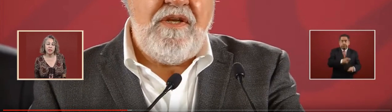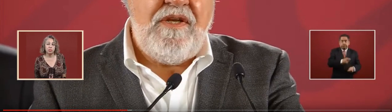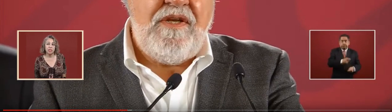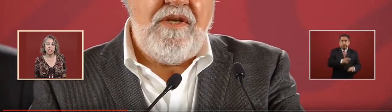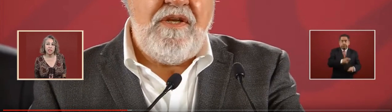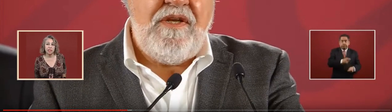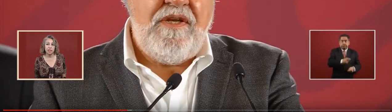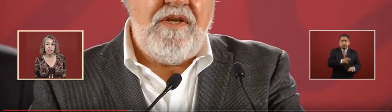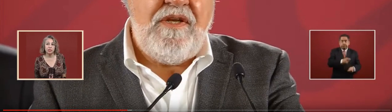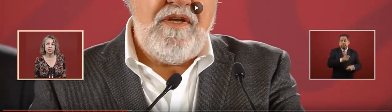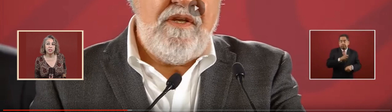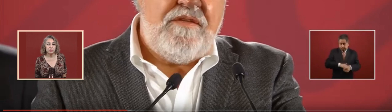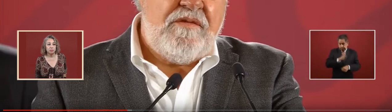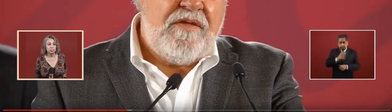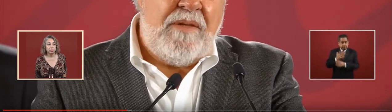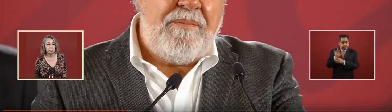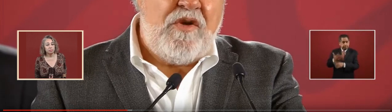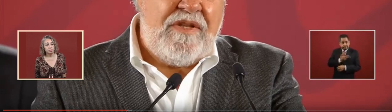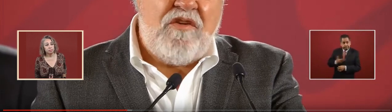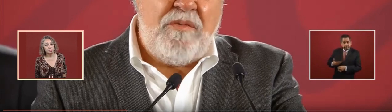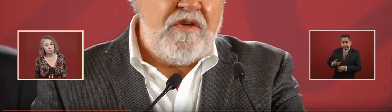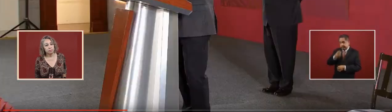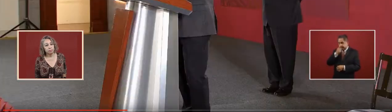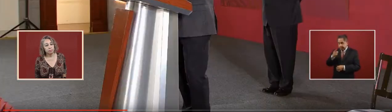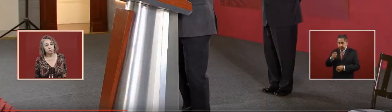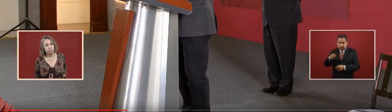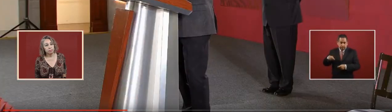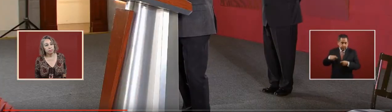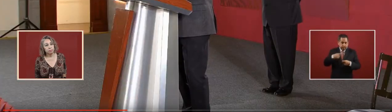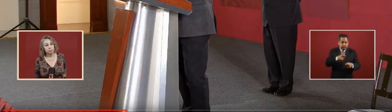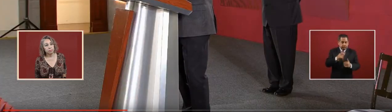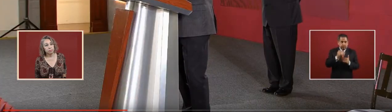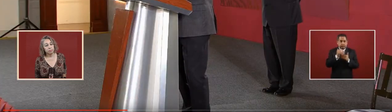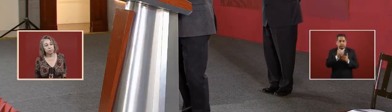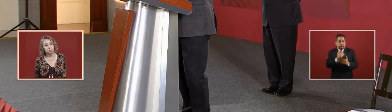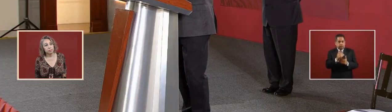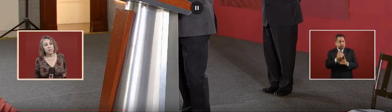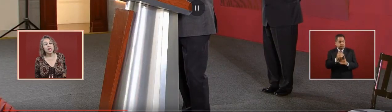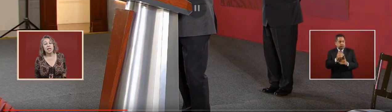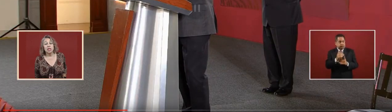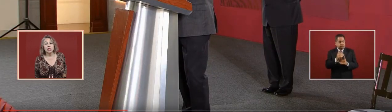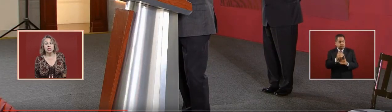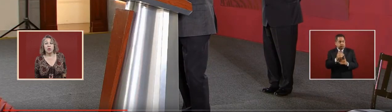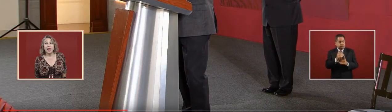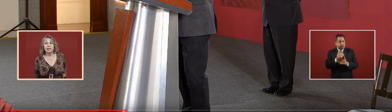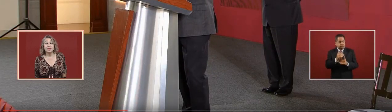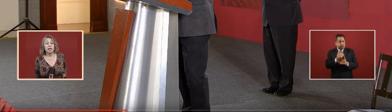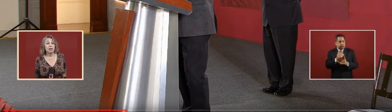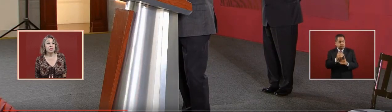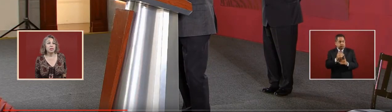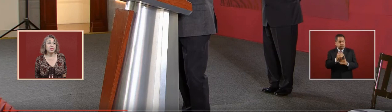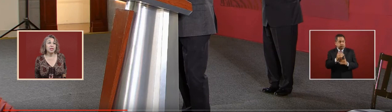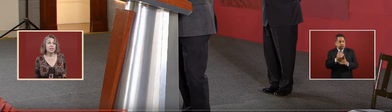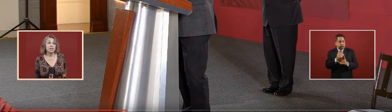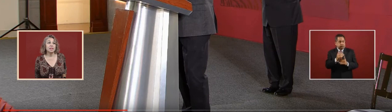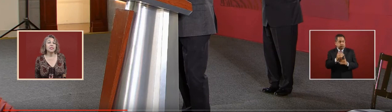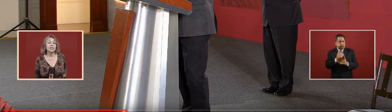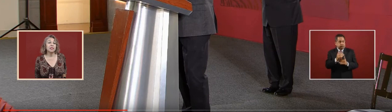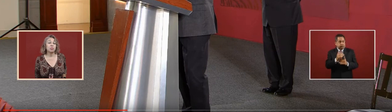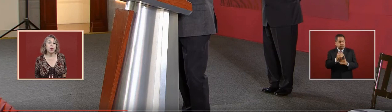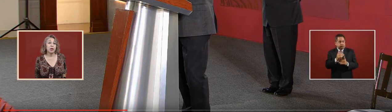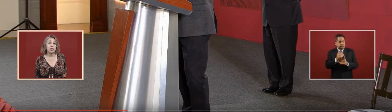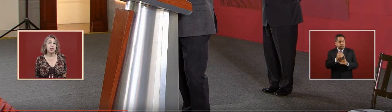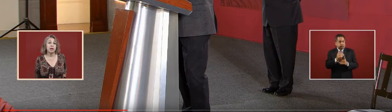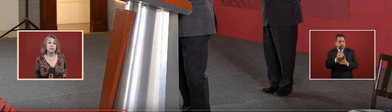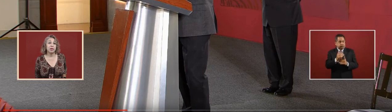the president has signaled. Siento esa prioridad del gobierno, no hay limitación de recursos. So as this is